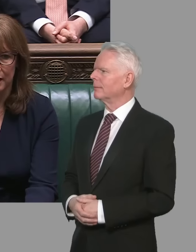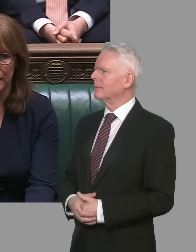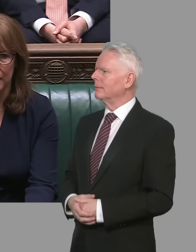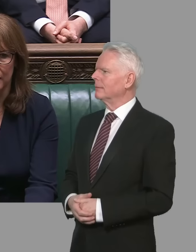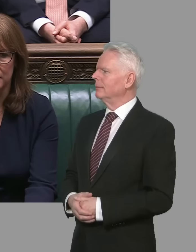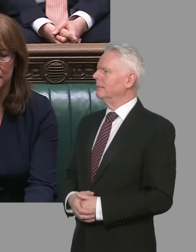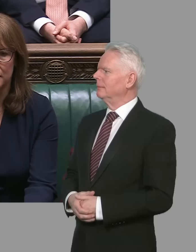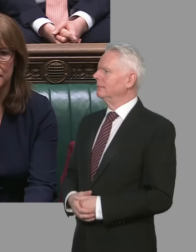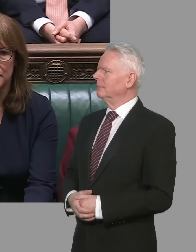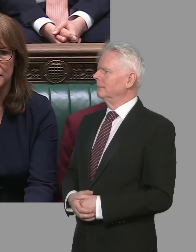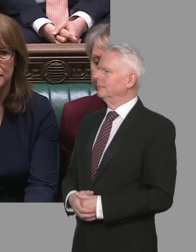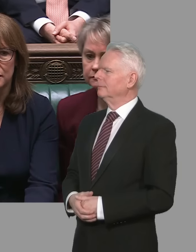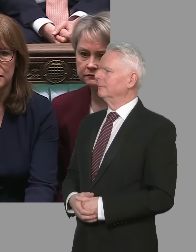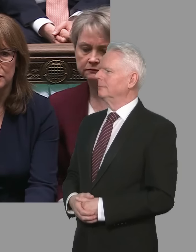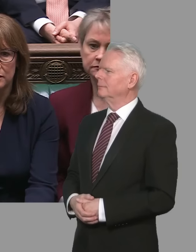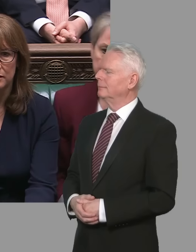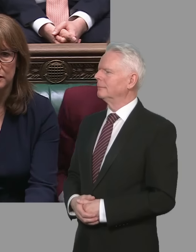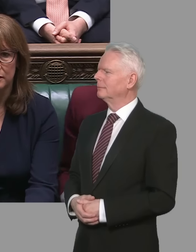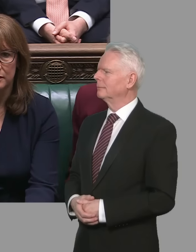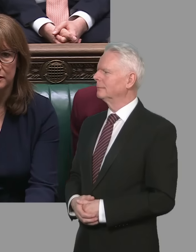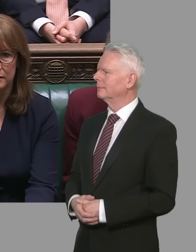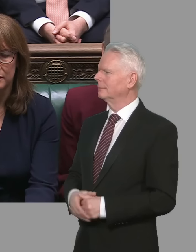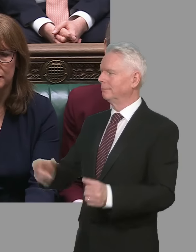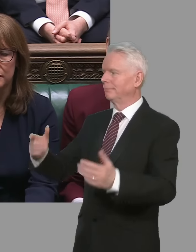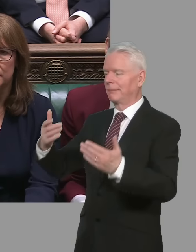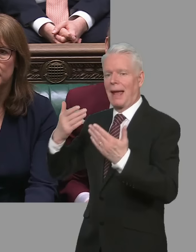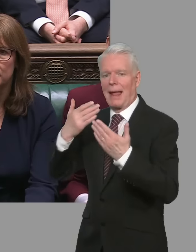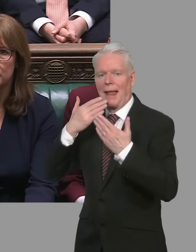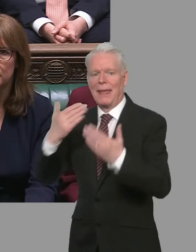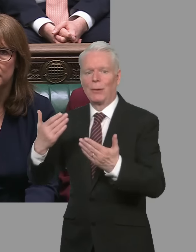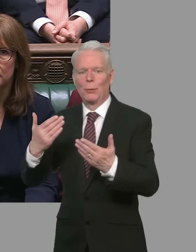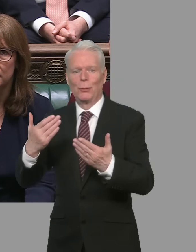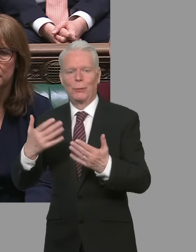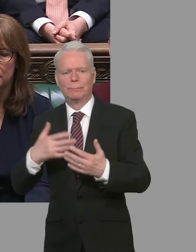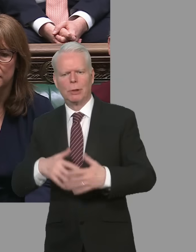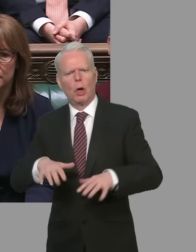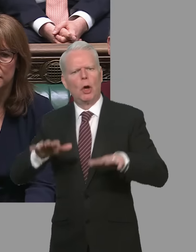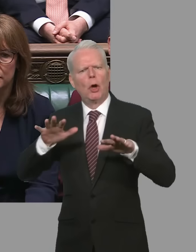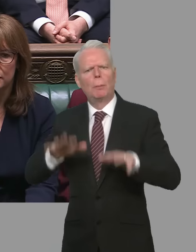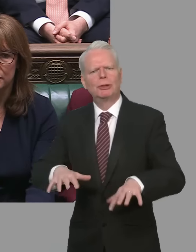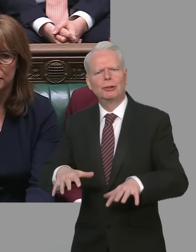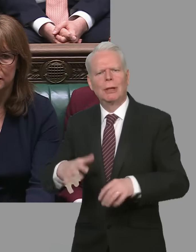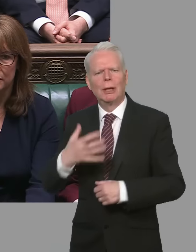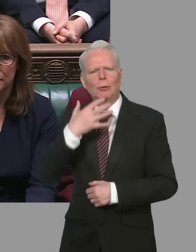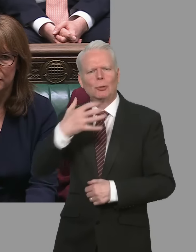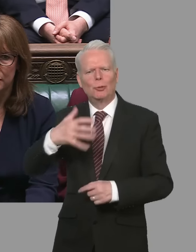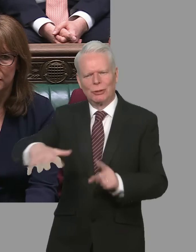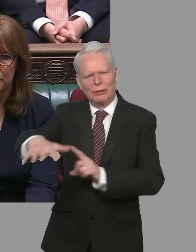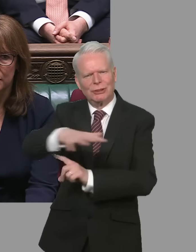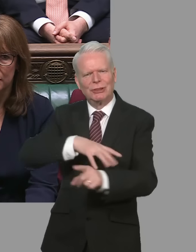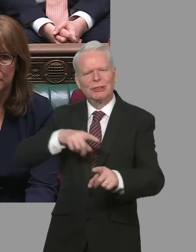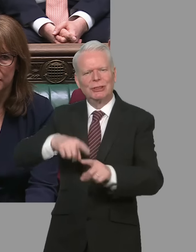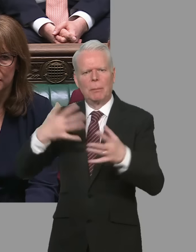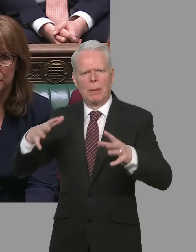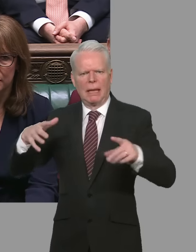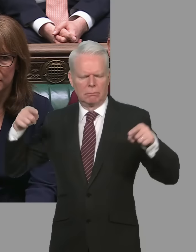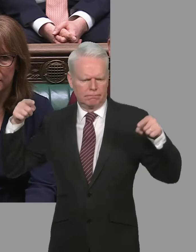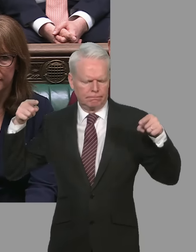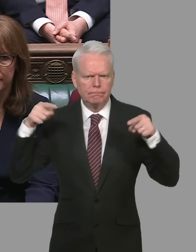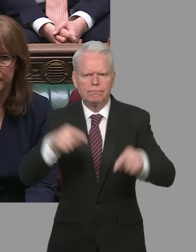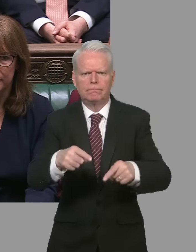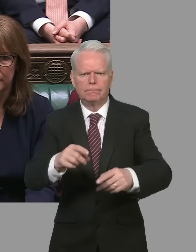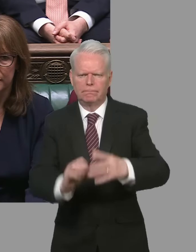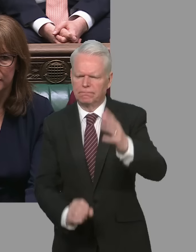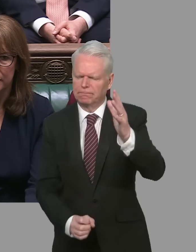us. And, Mr. Speaker, I'm pleased to say that London ambulances have now replaced the